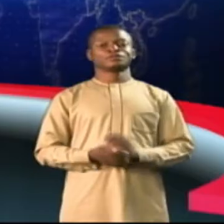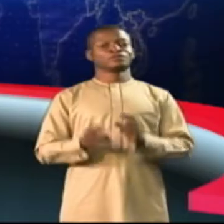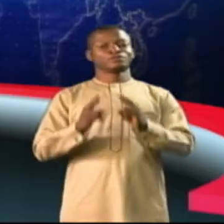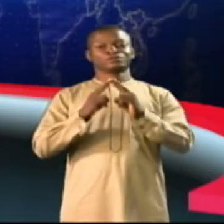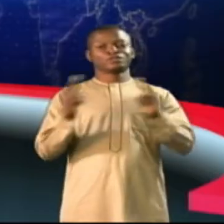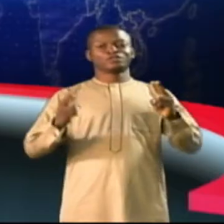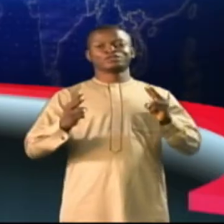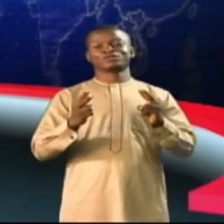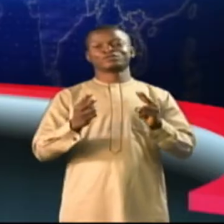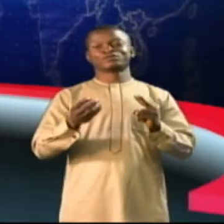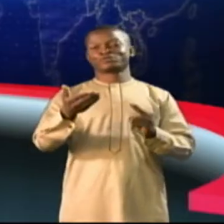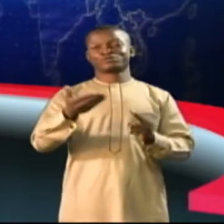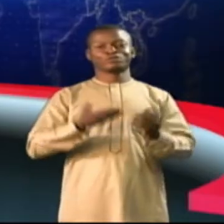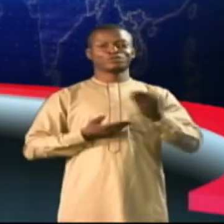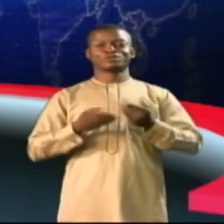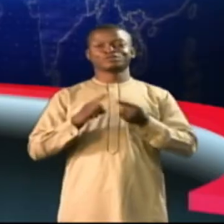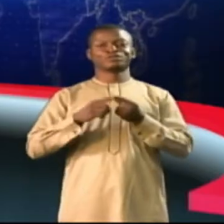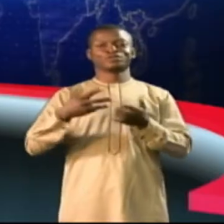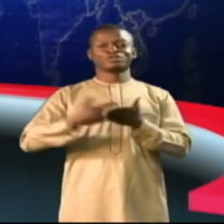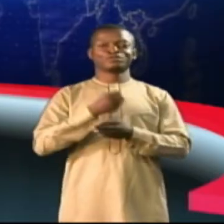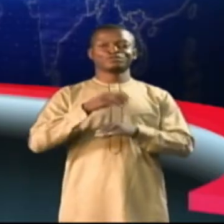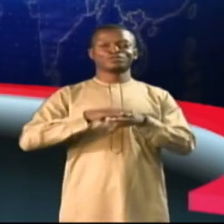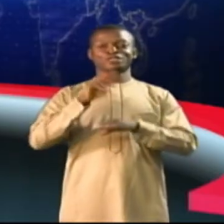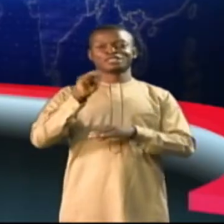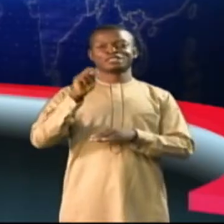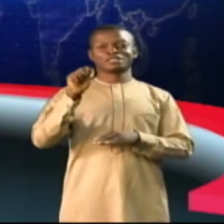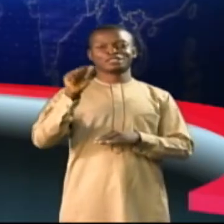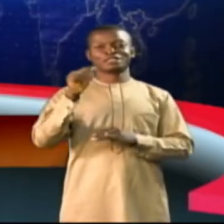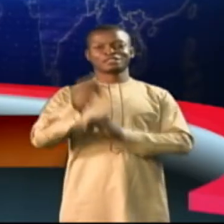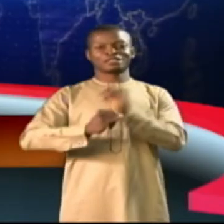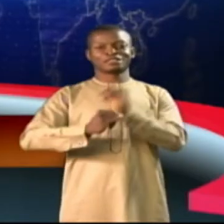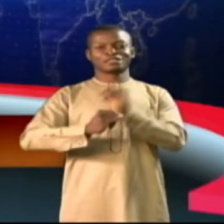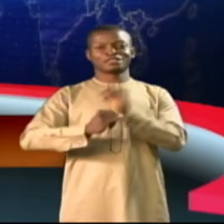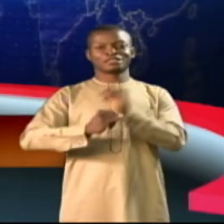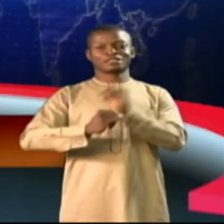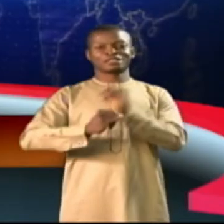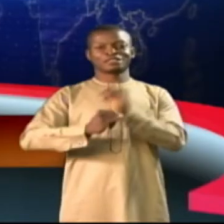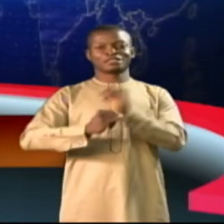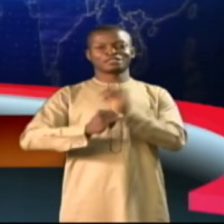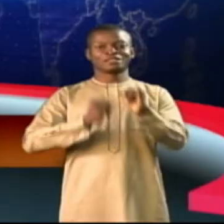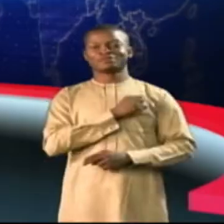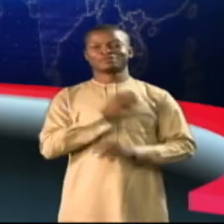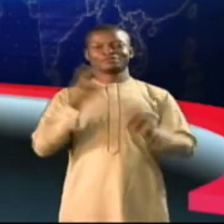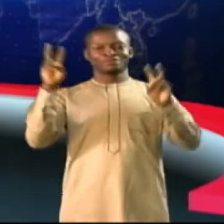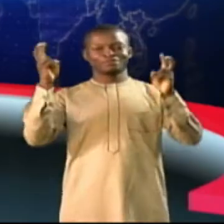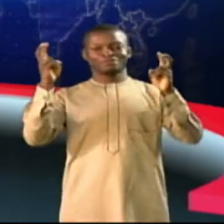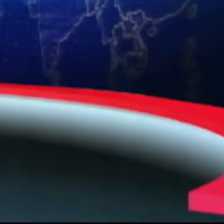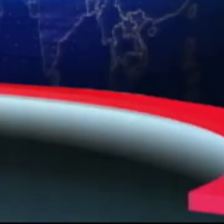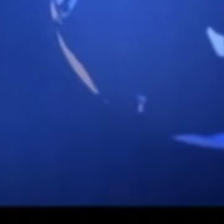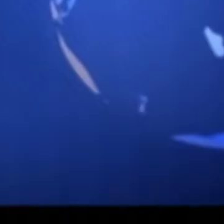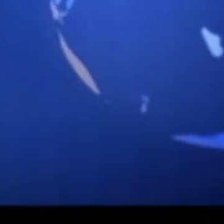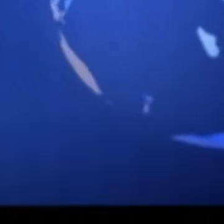A very warm welcome to the news on NTA International. I am Yusuf Nadabu Usman. The top stories for